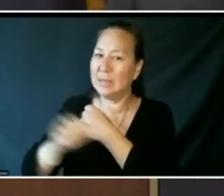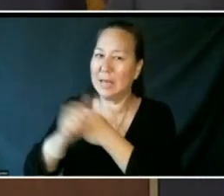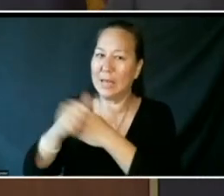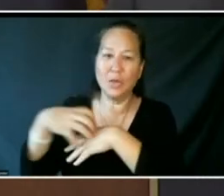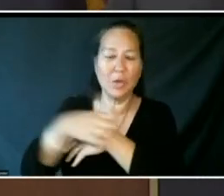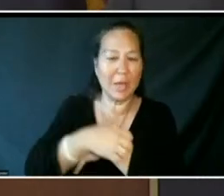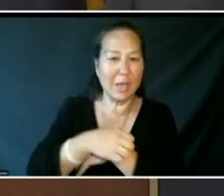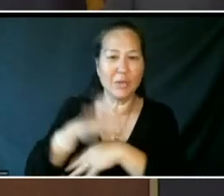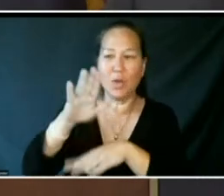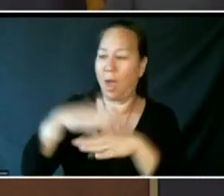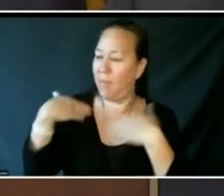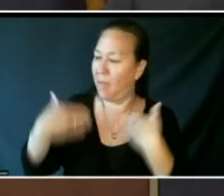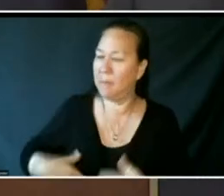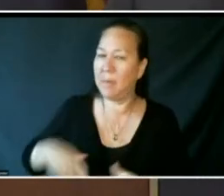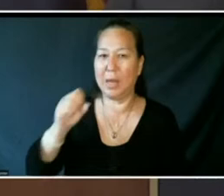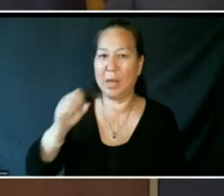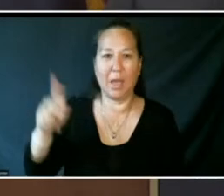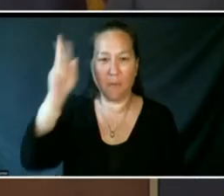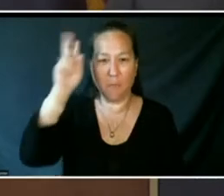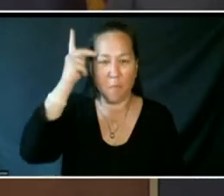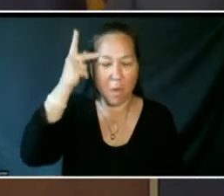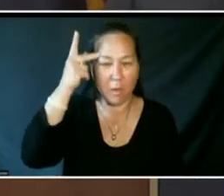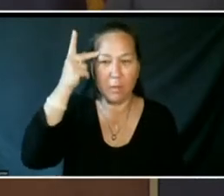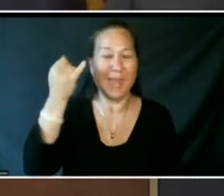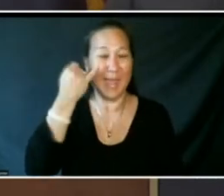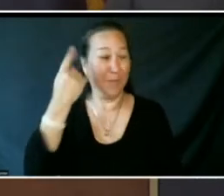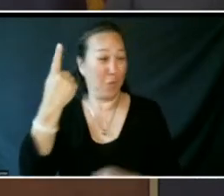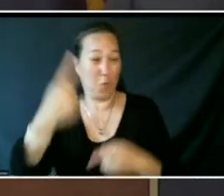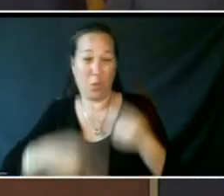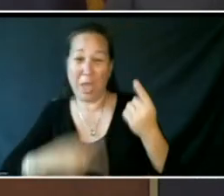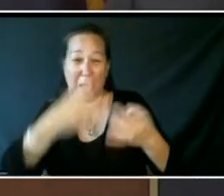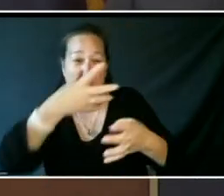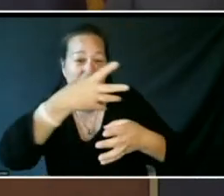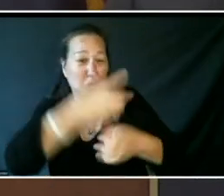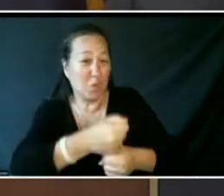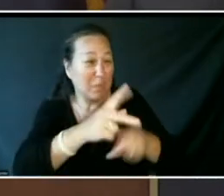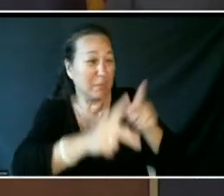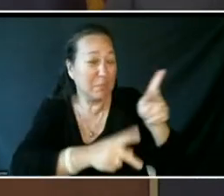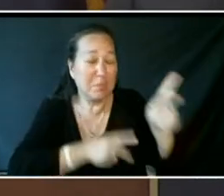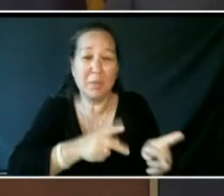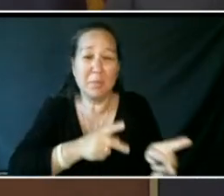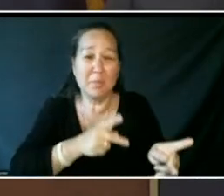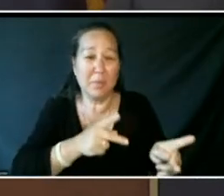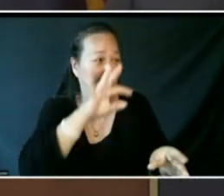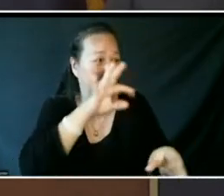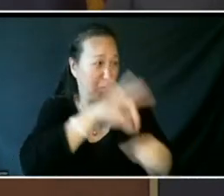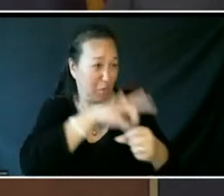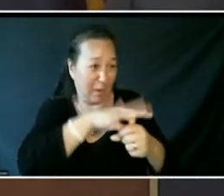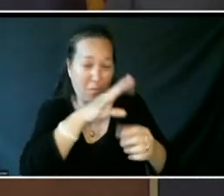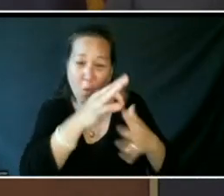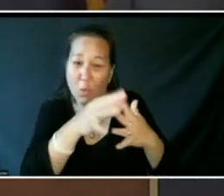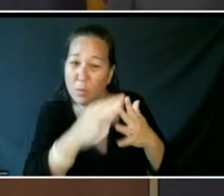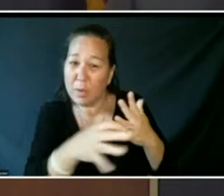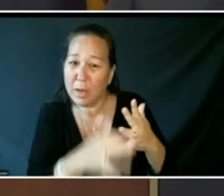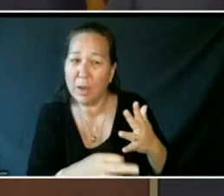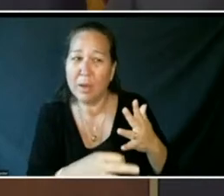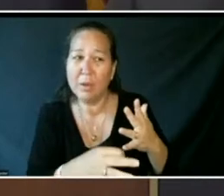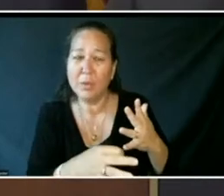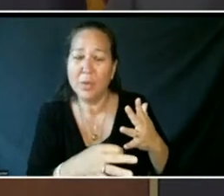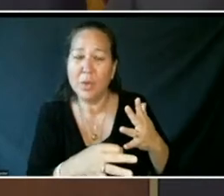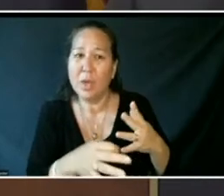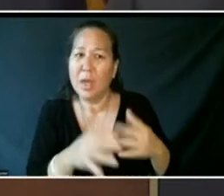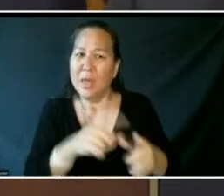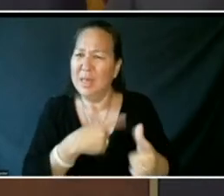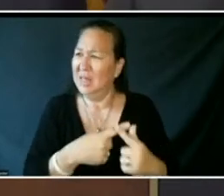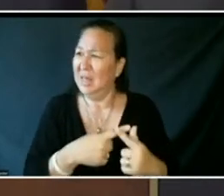Americans that they cannot trust their own elections, that any time they lose, it is somehow illegitimate, then what is left but violence to